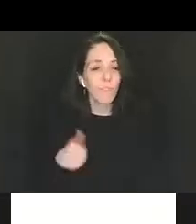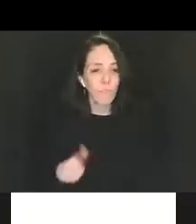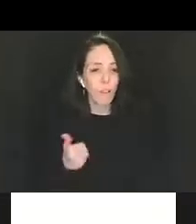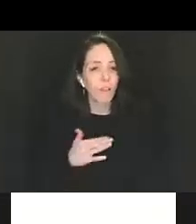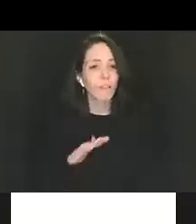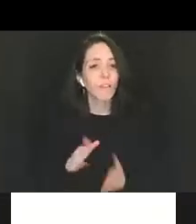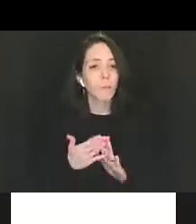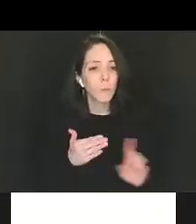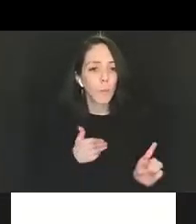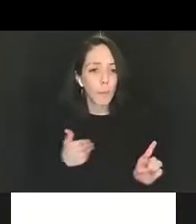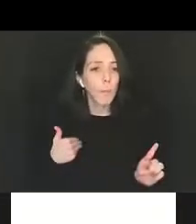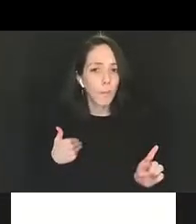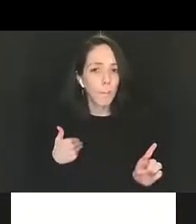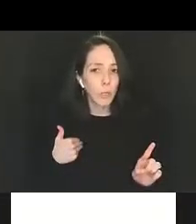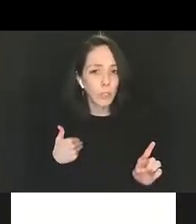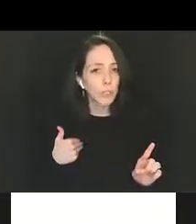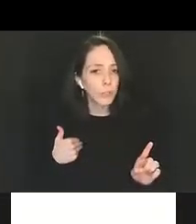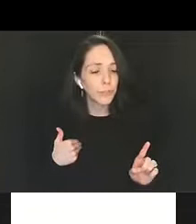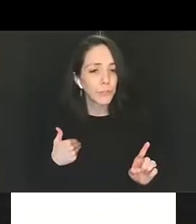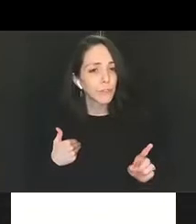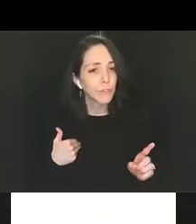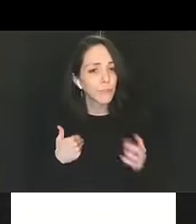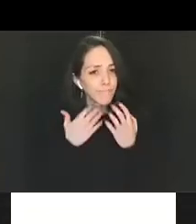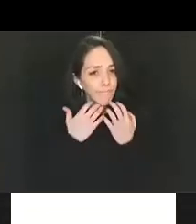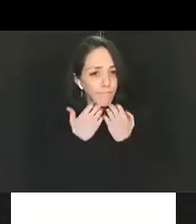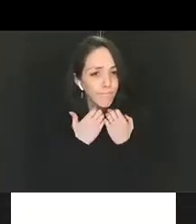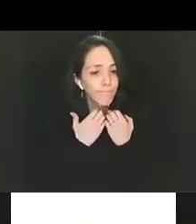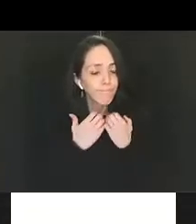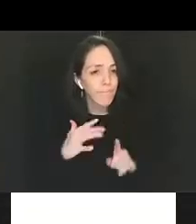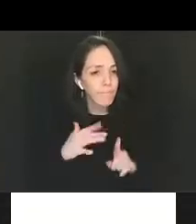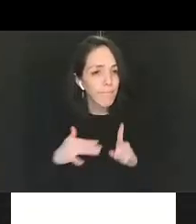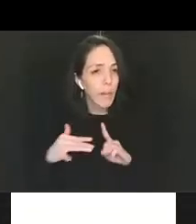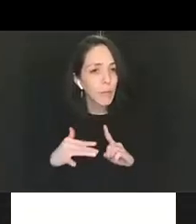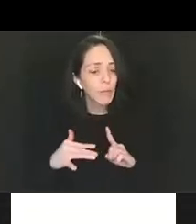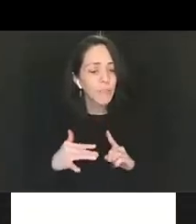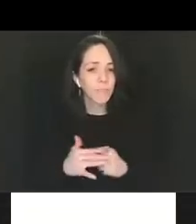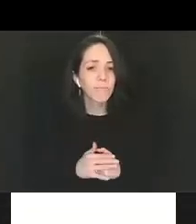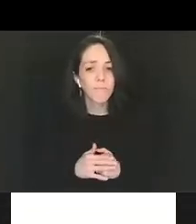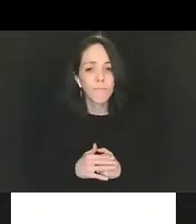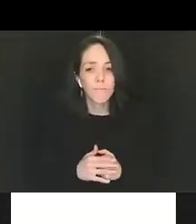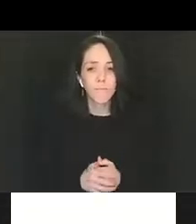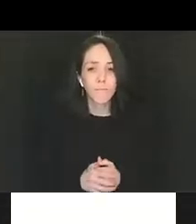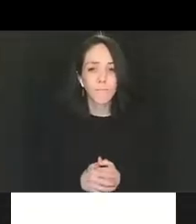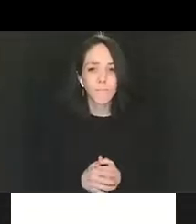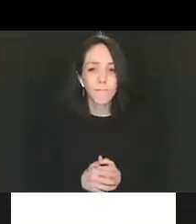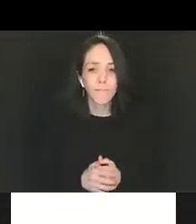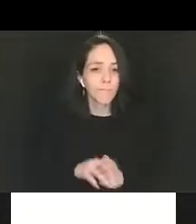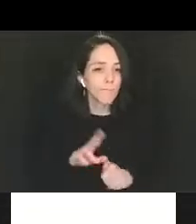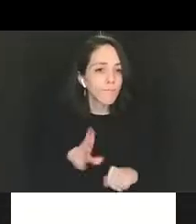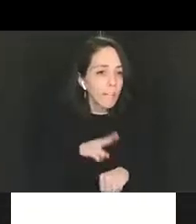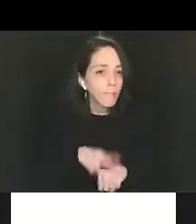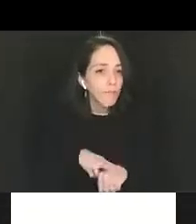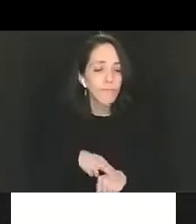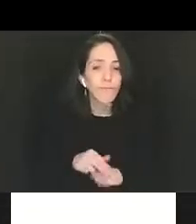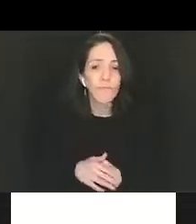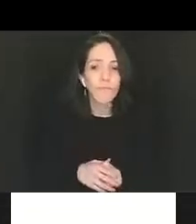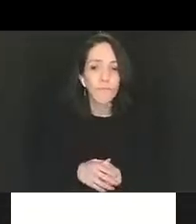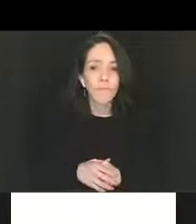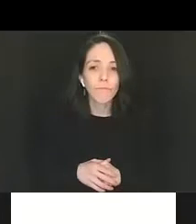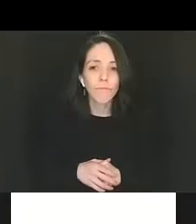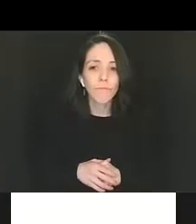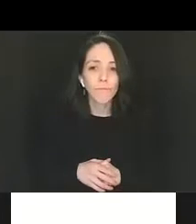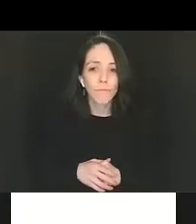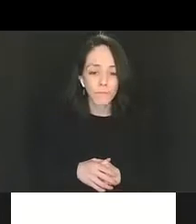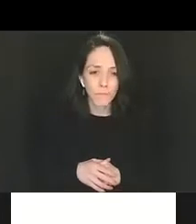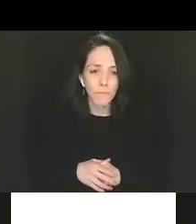we might not all be using the same terminology, but you have some allies with